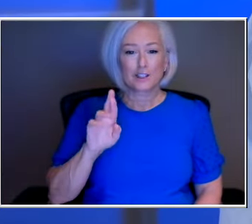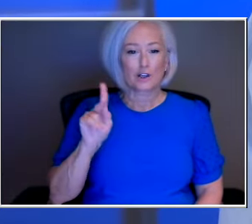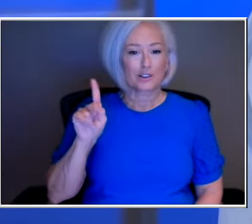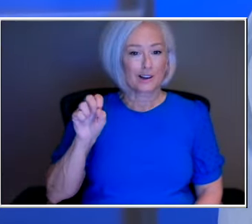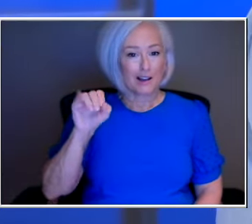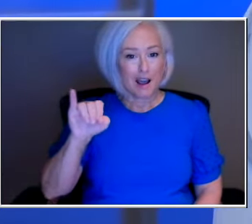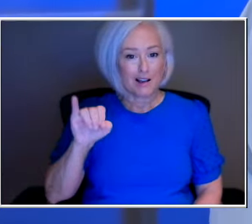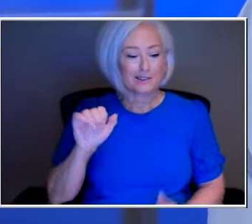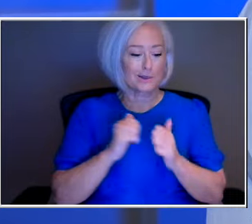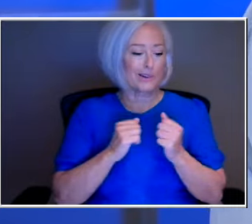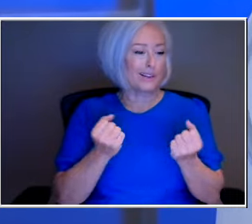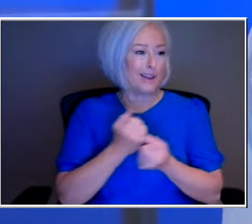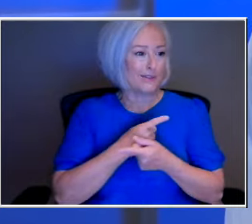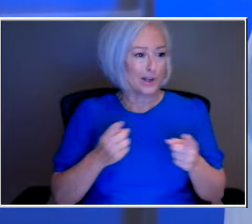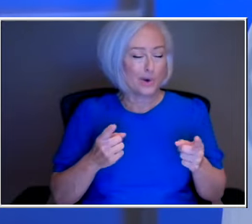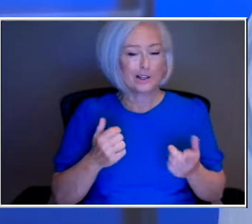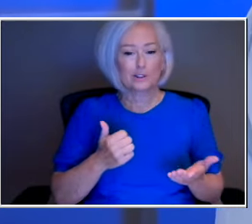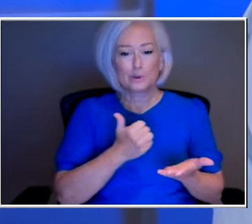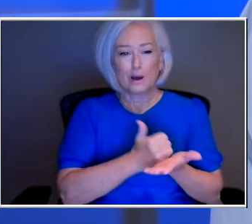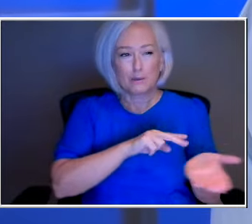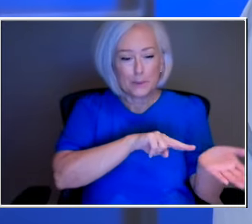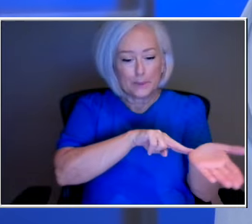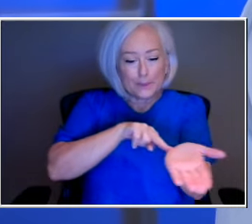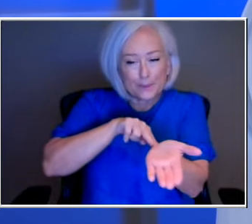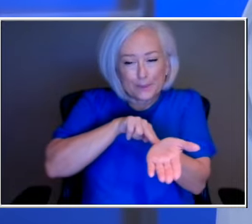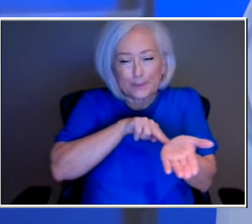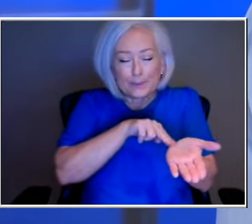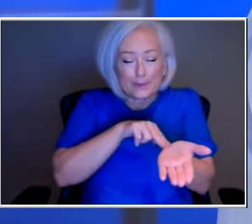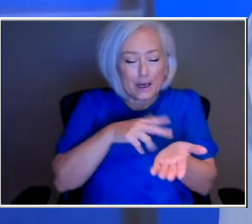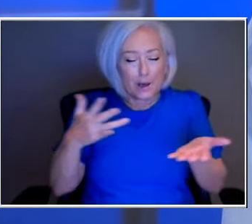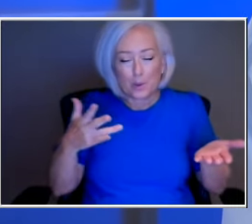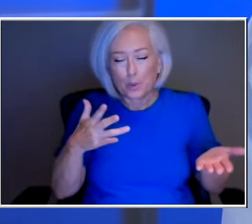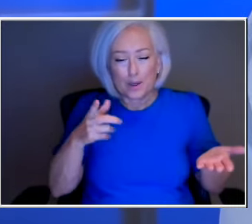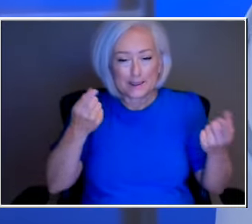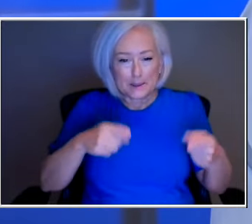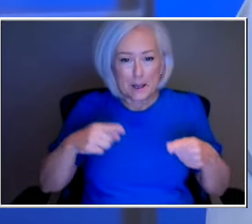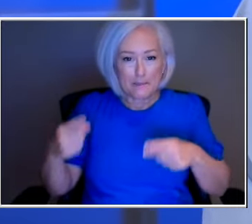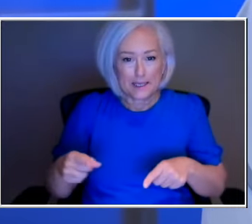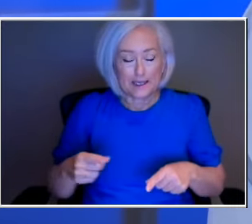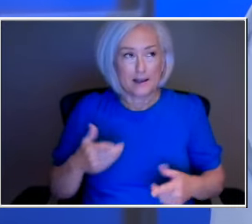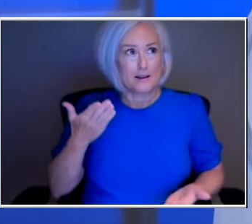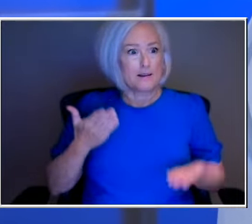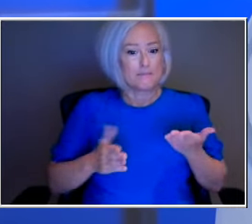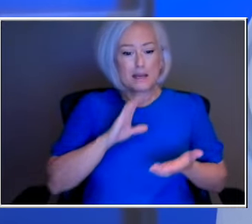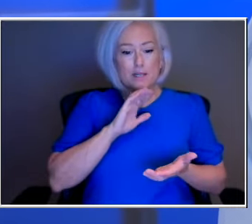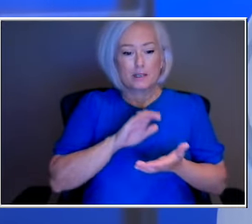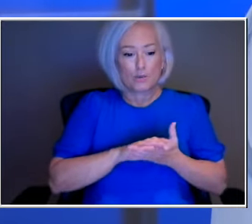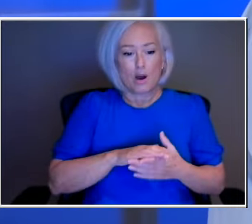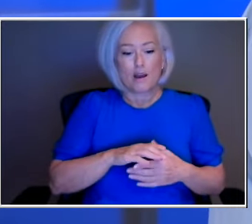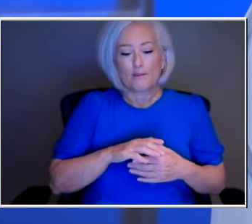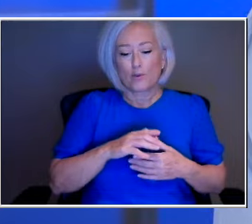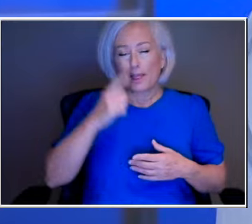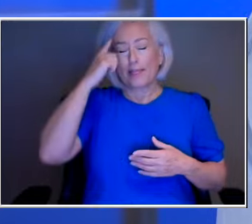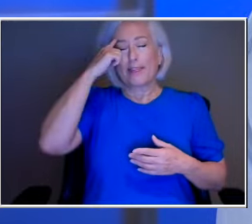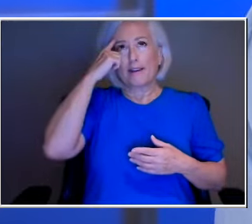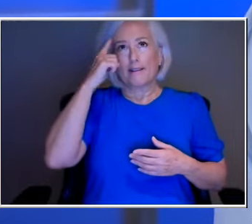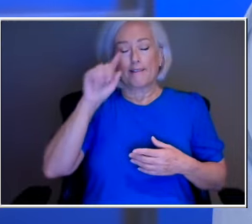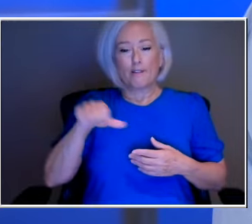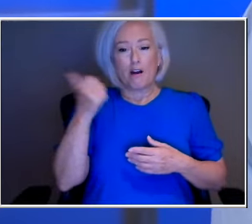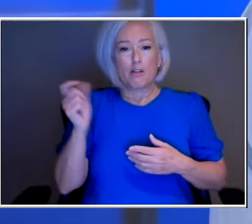get a feel. Maybe she would think of a question that I would forget to ask, or we'd come home and discuss what we just